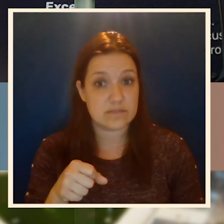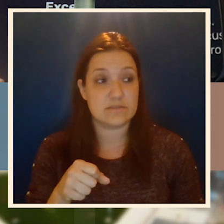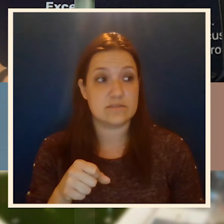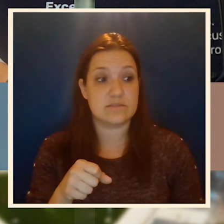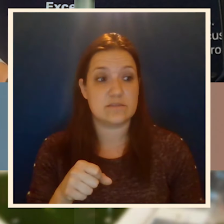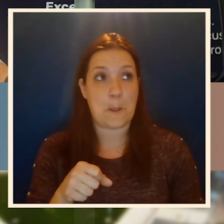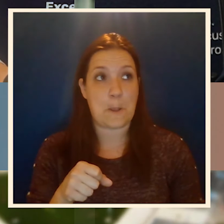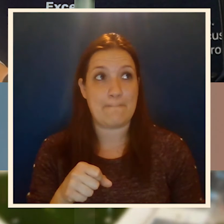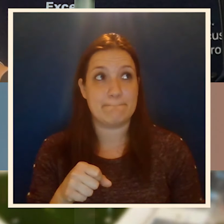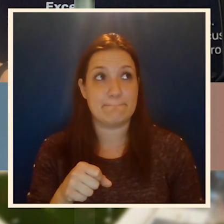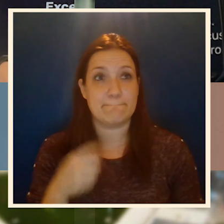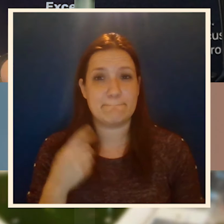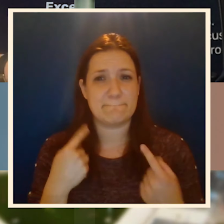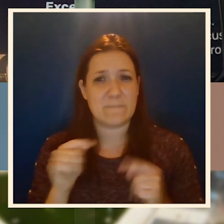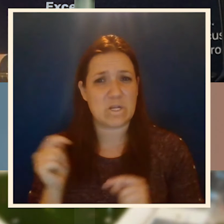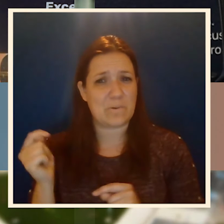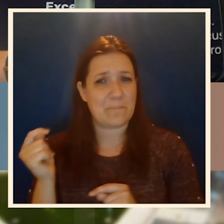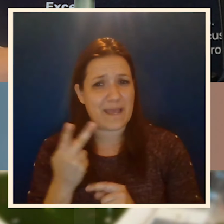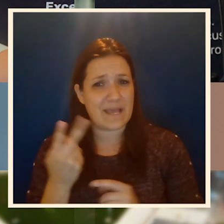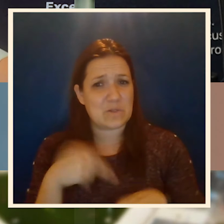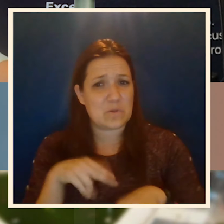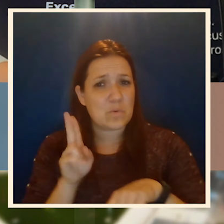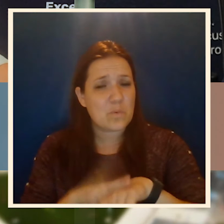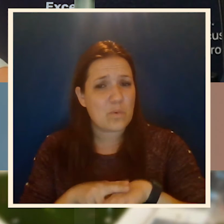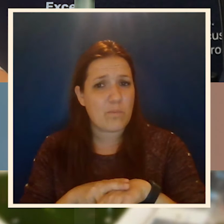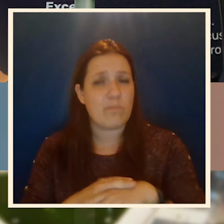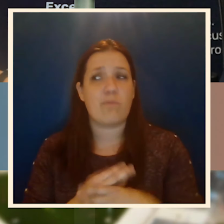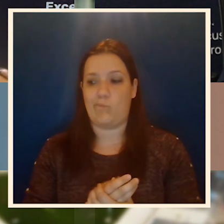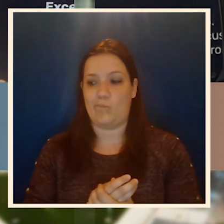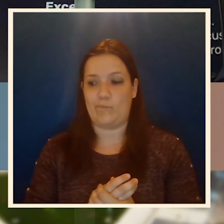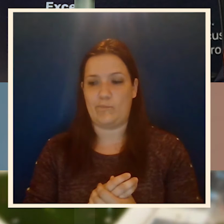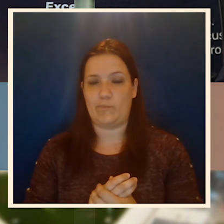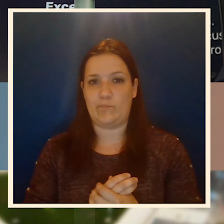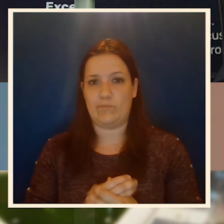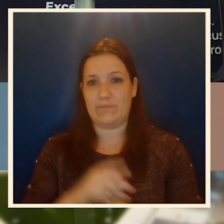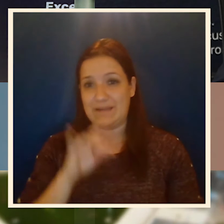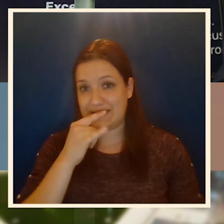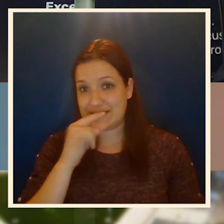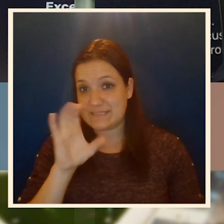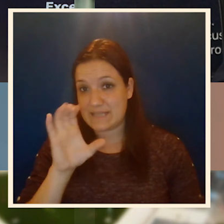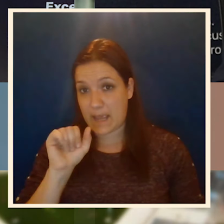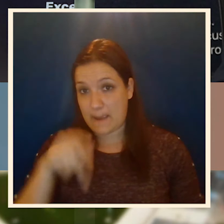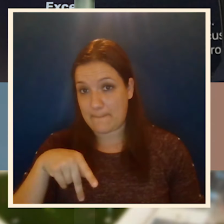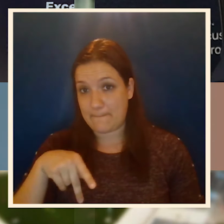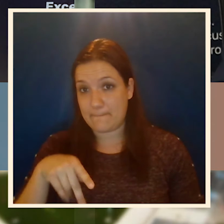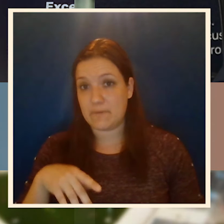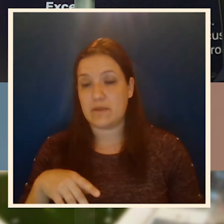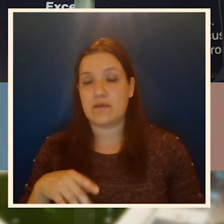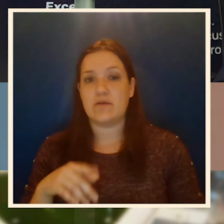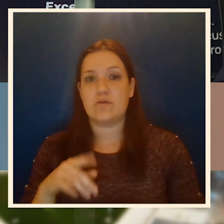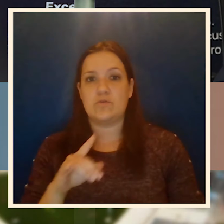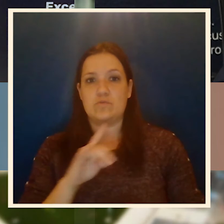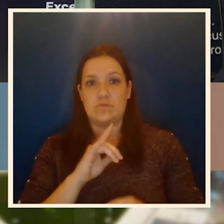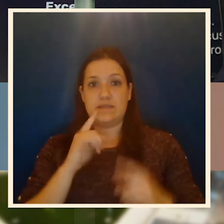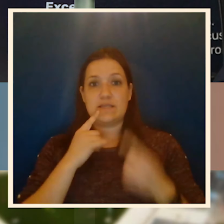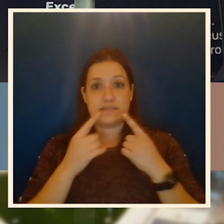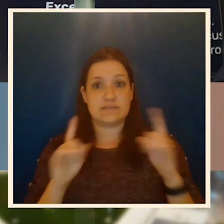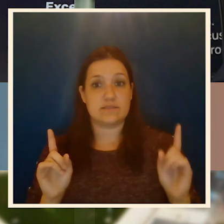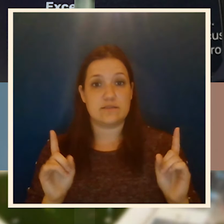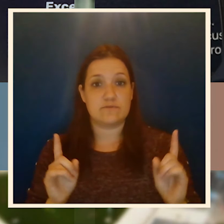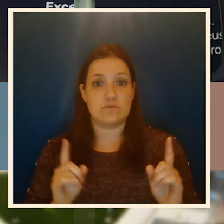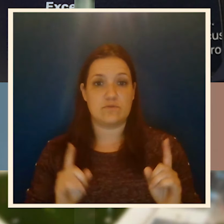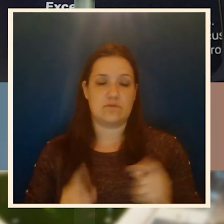You know, we're trying to go back to normal operations. The kids camp, which was incredibly successful,